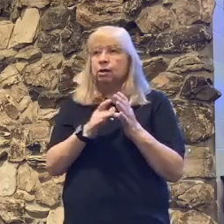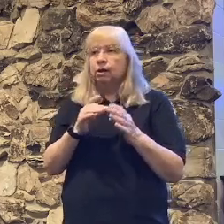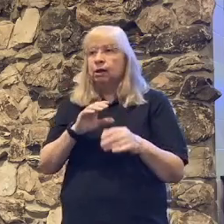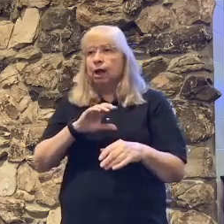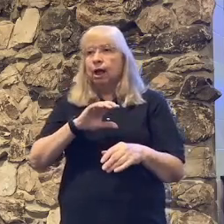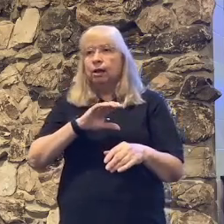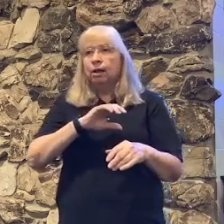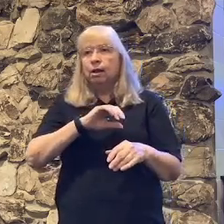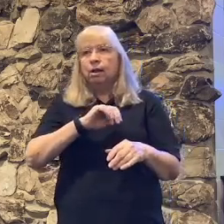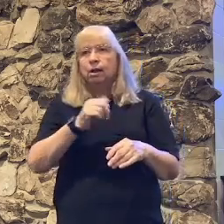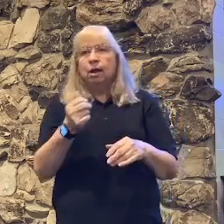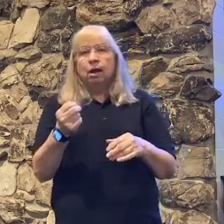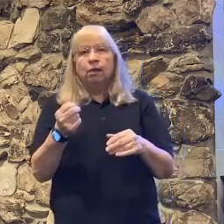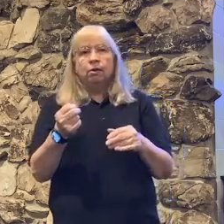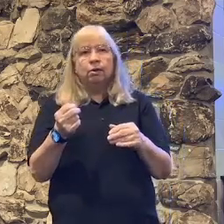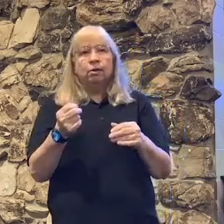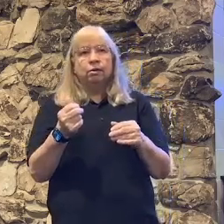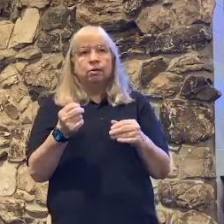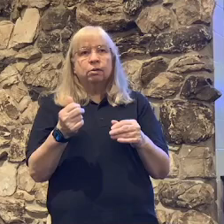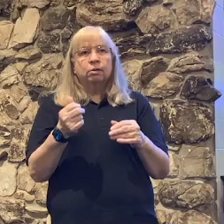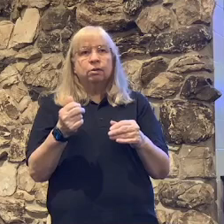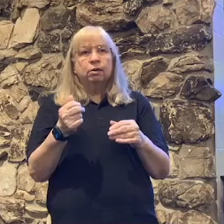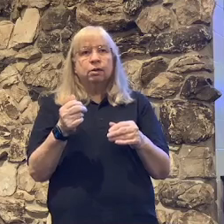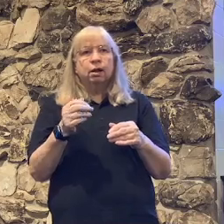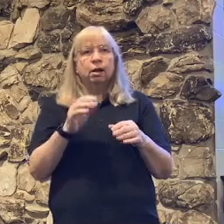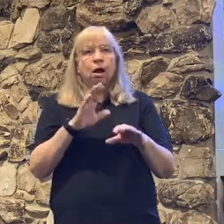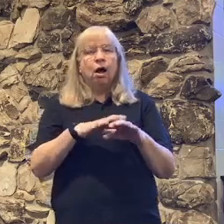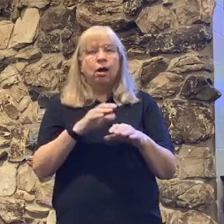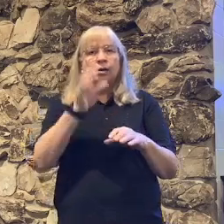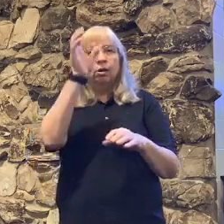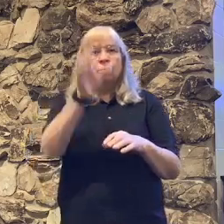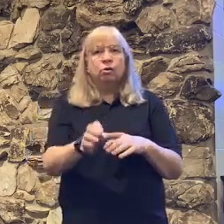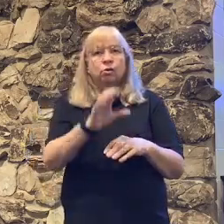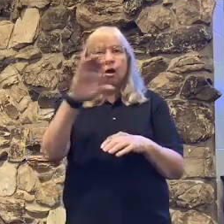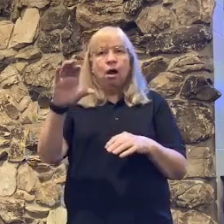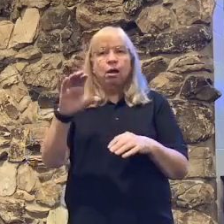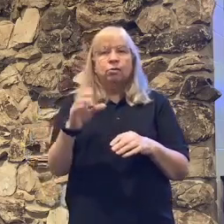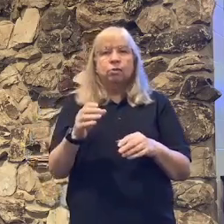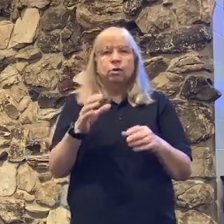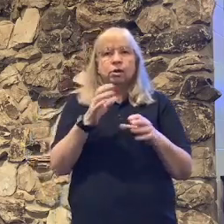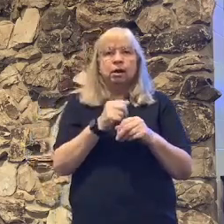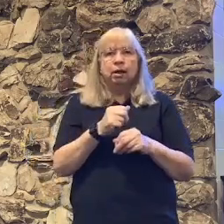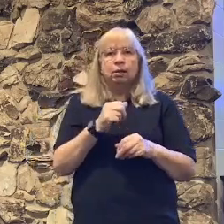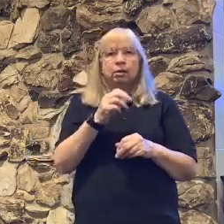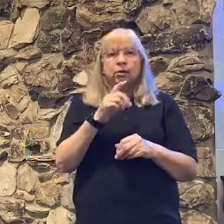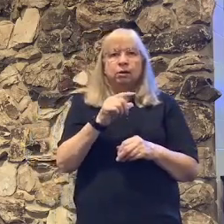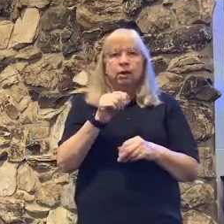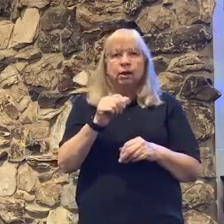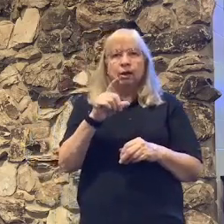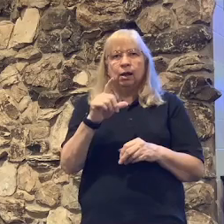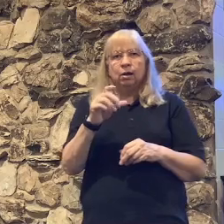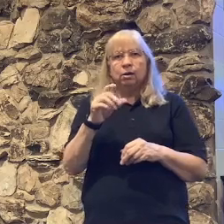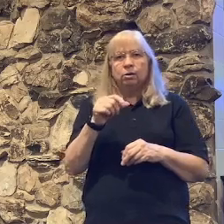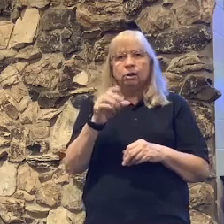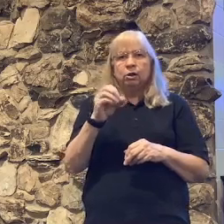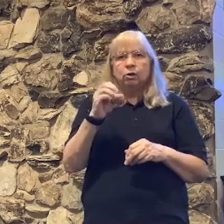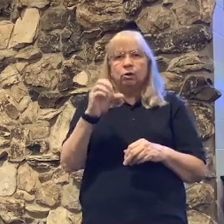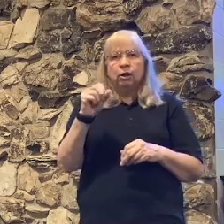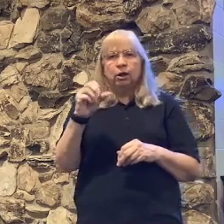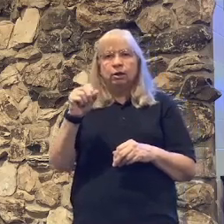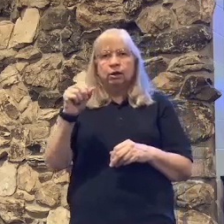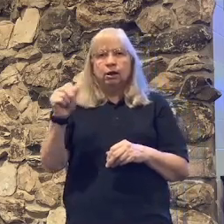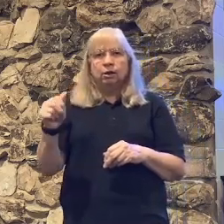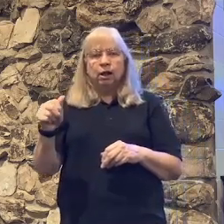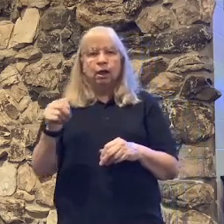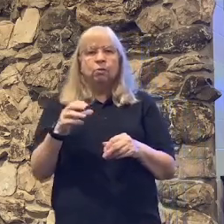of the those who were on the cross, they were taken to Golgotha, right? Which